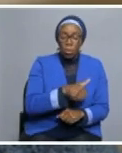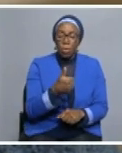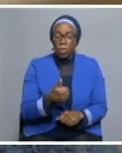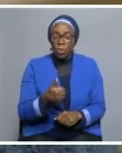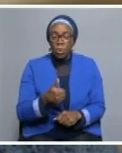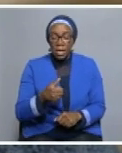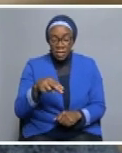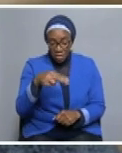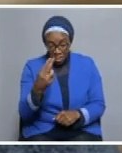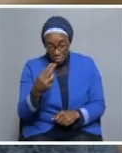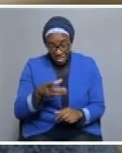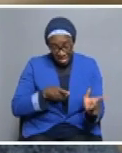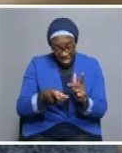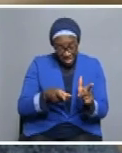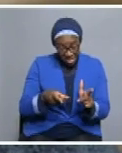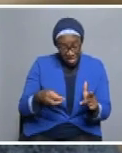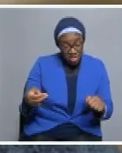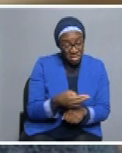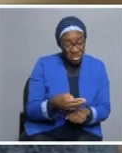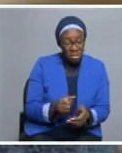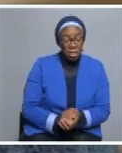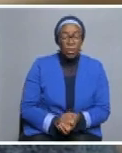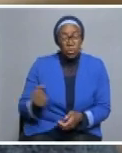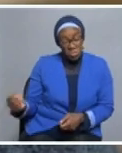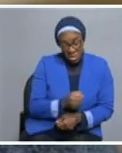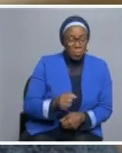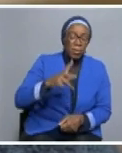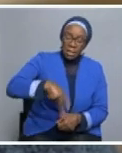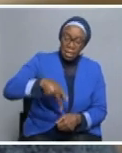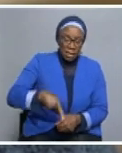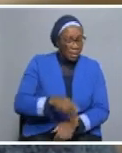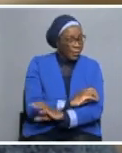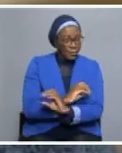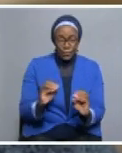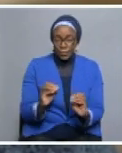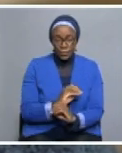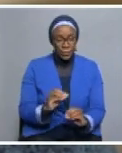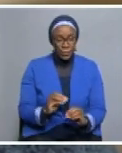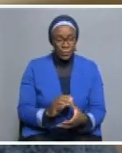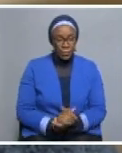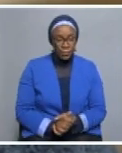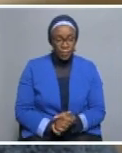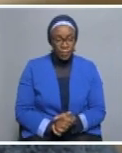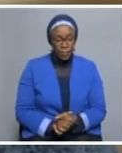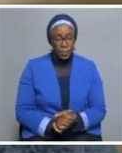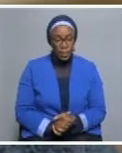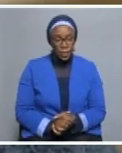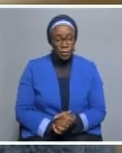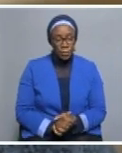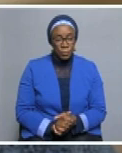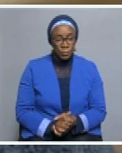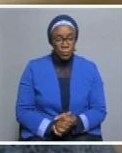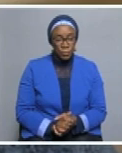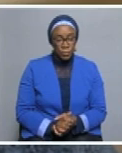that the president was wrong in reappointment, but definitely it's not ideal to have a process where reappointment is so